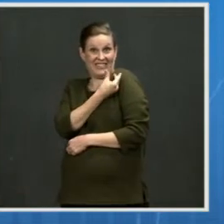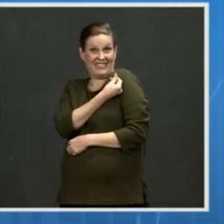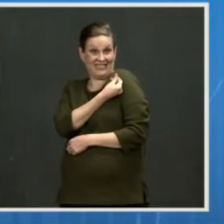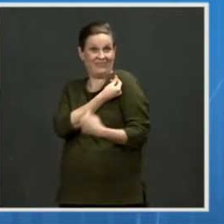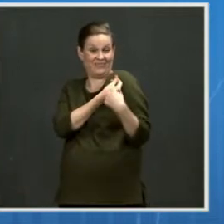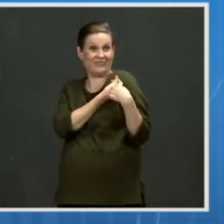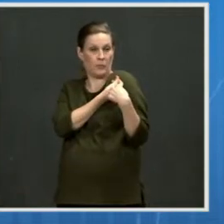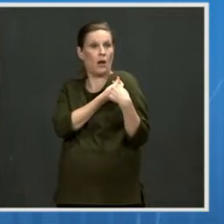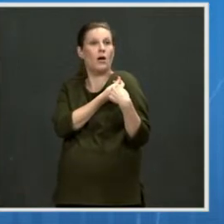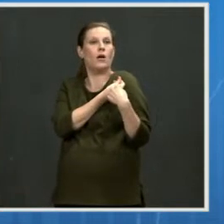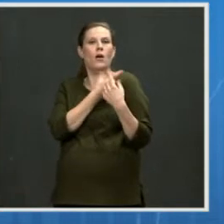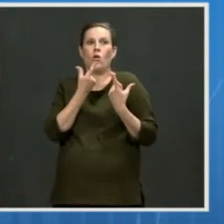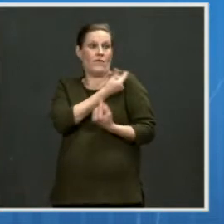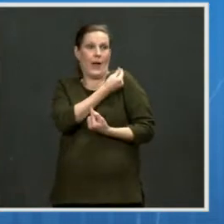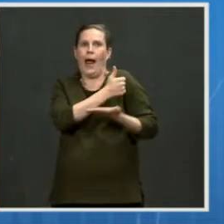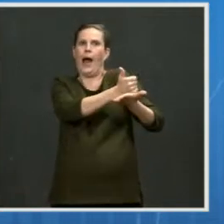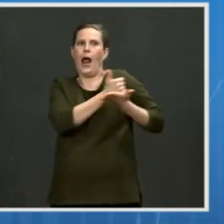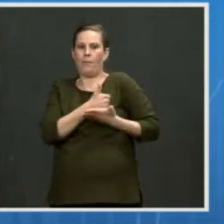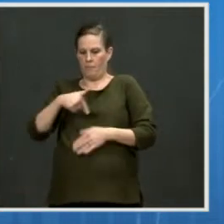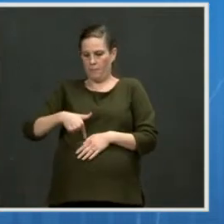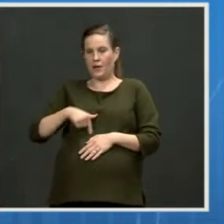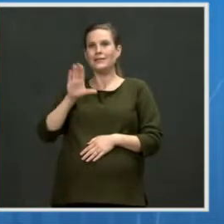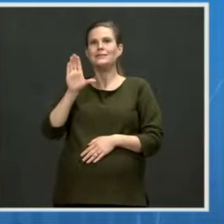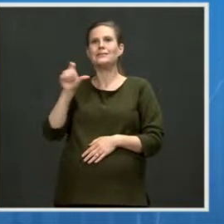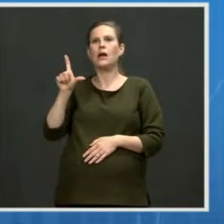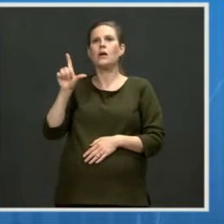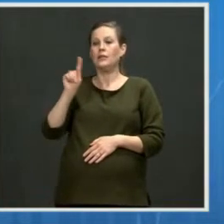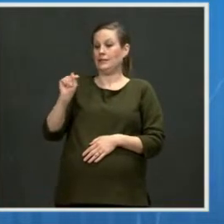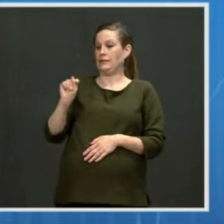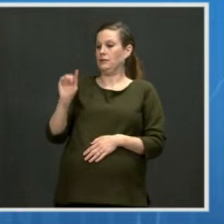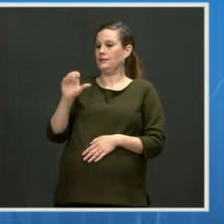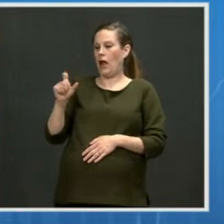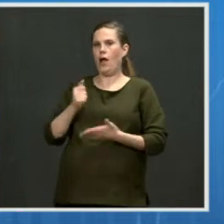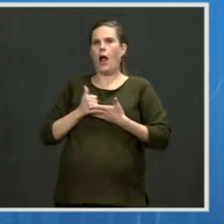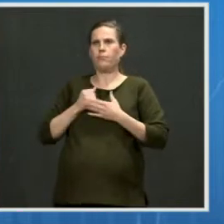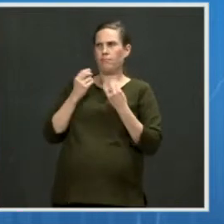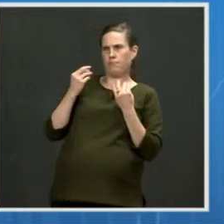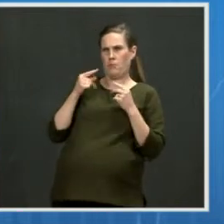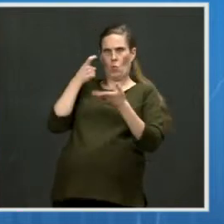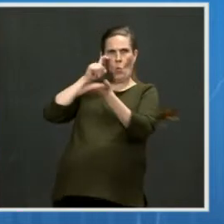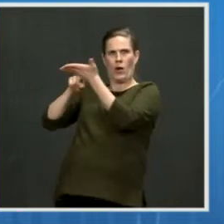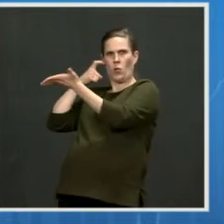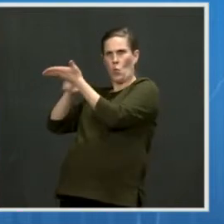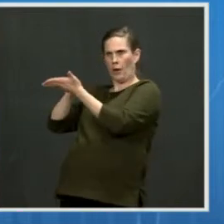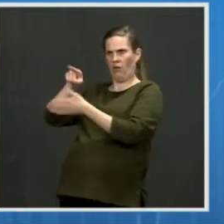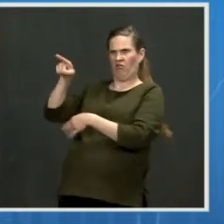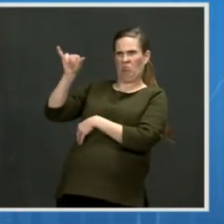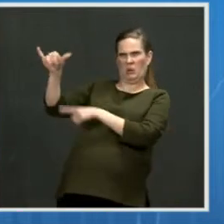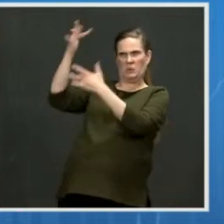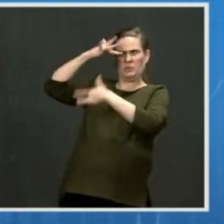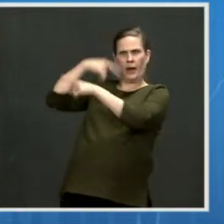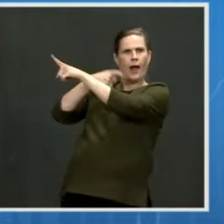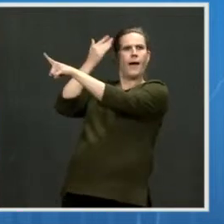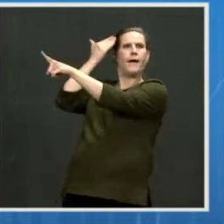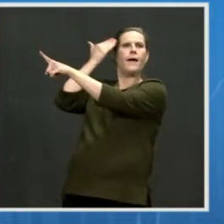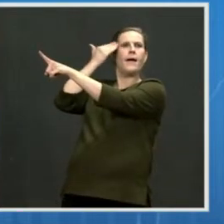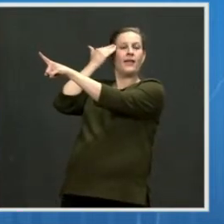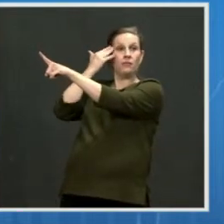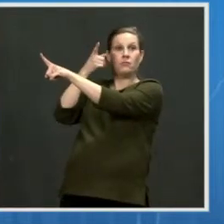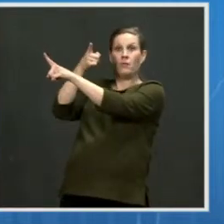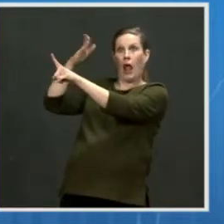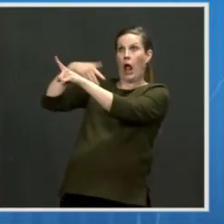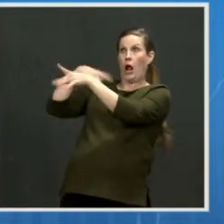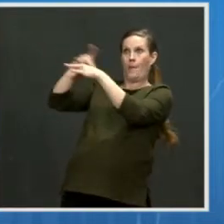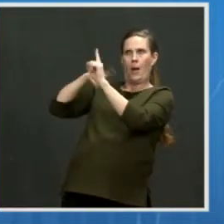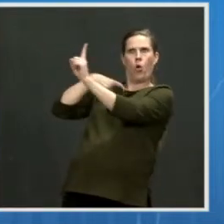response again against the variants, not only against the virus to which you were vaccinated against, but